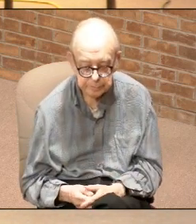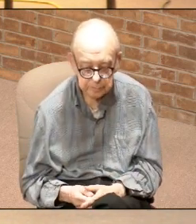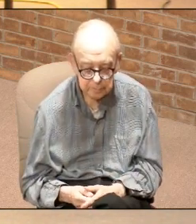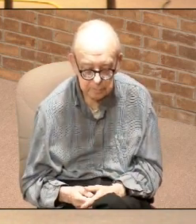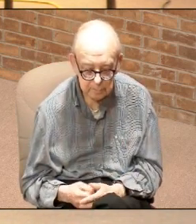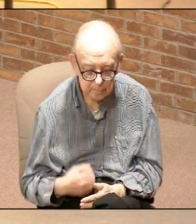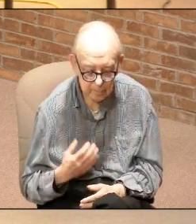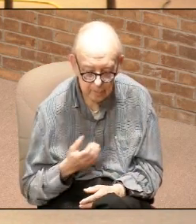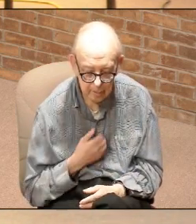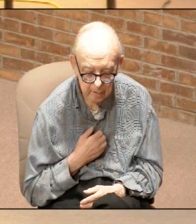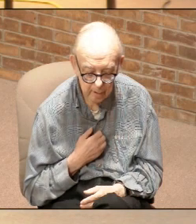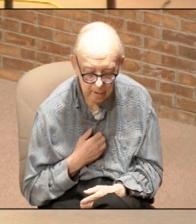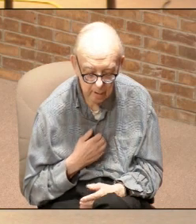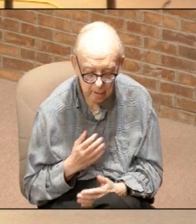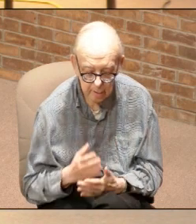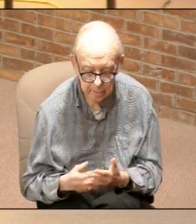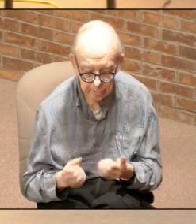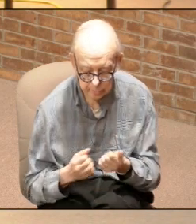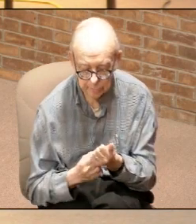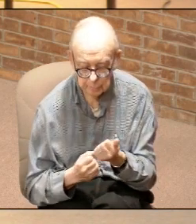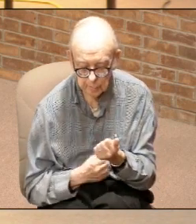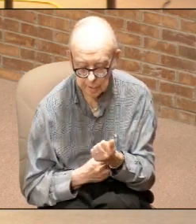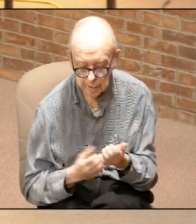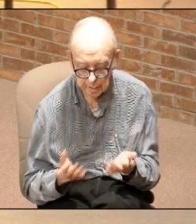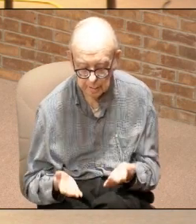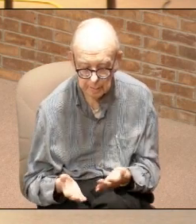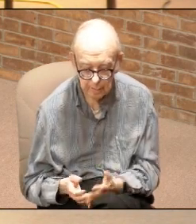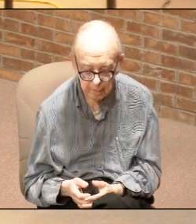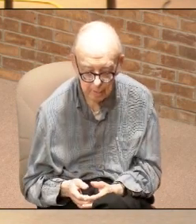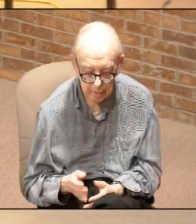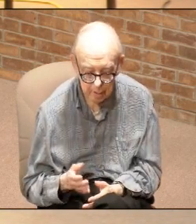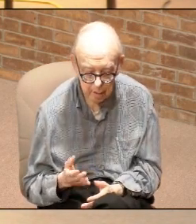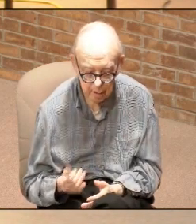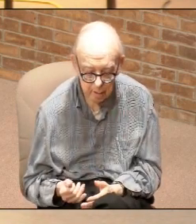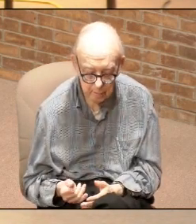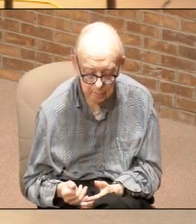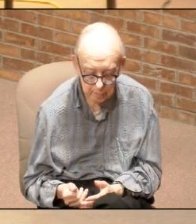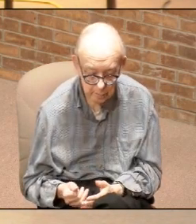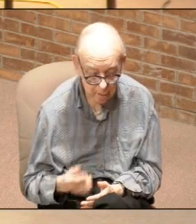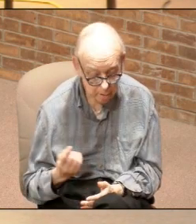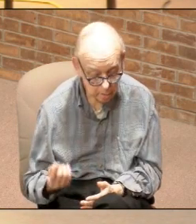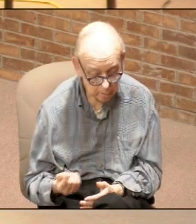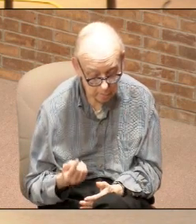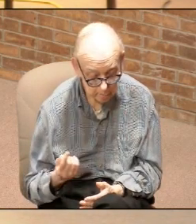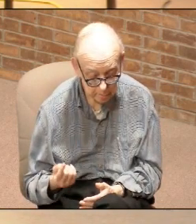we've got to get you some support here because by yourself